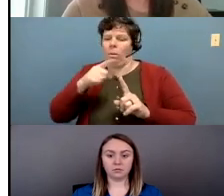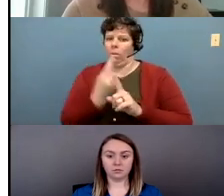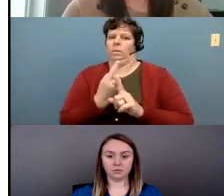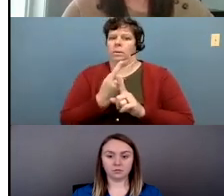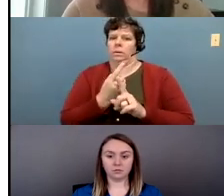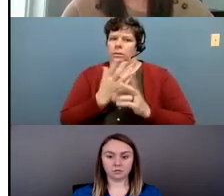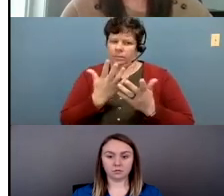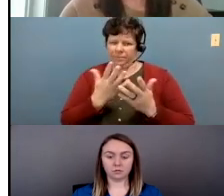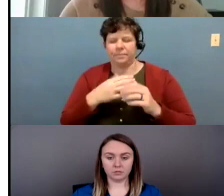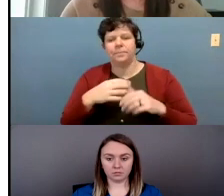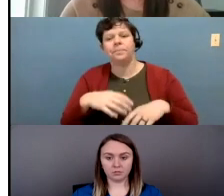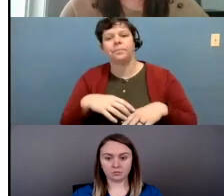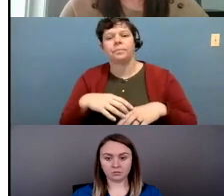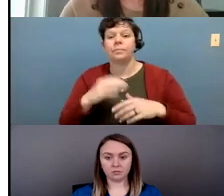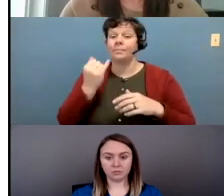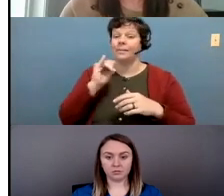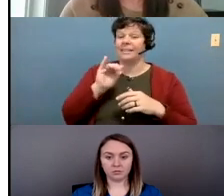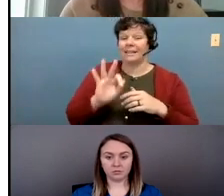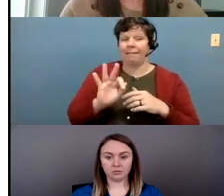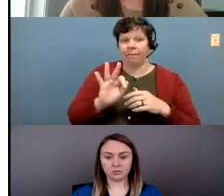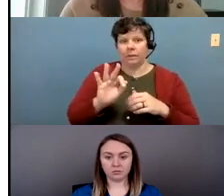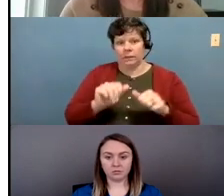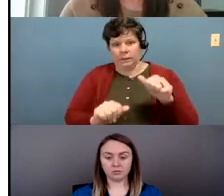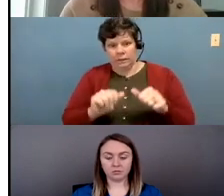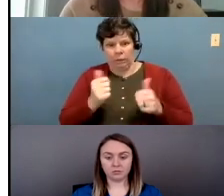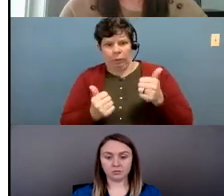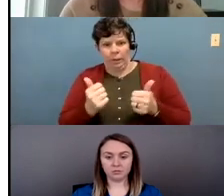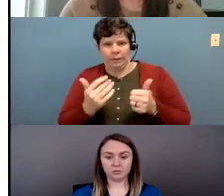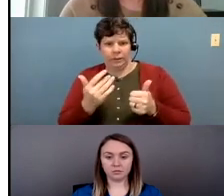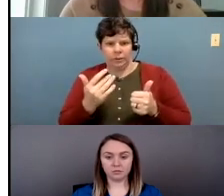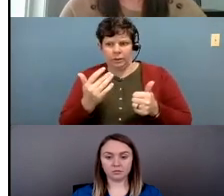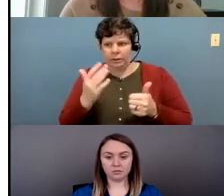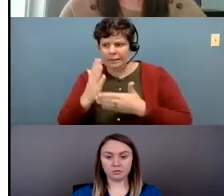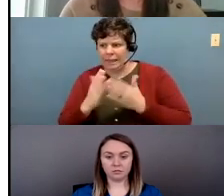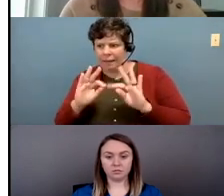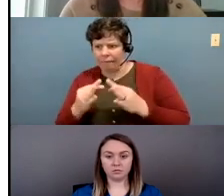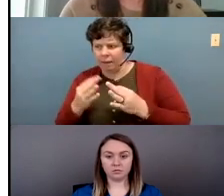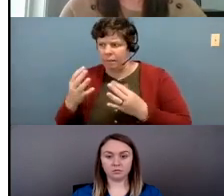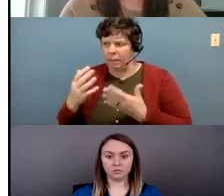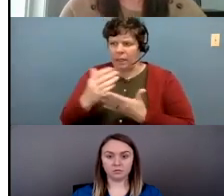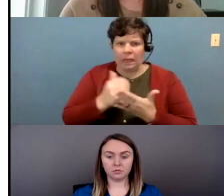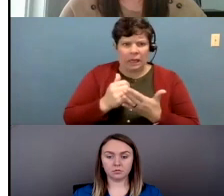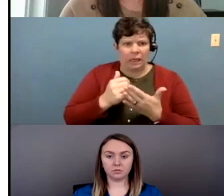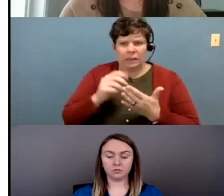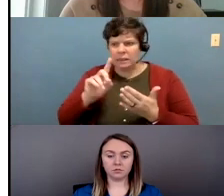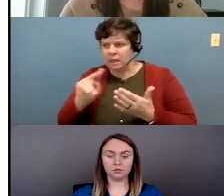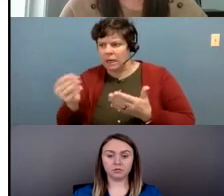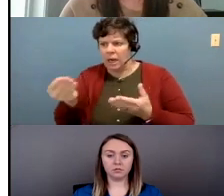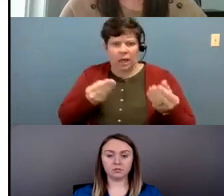children. So, but if you're ever uncertain of which relatives you should collect from for a particular missing person